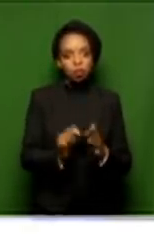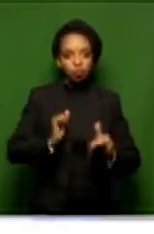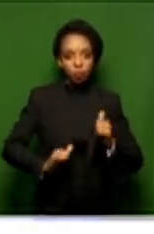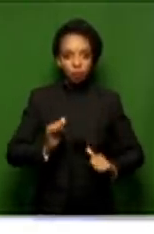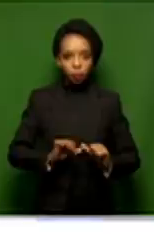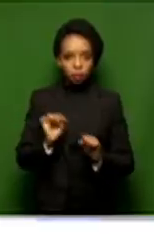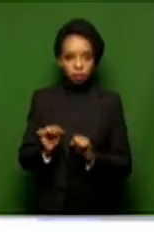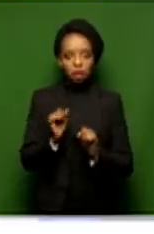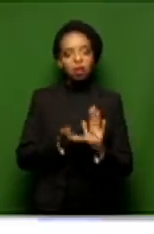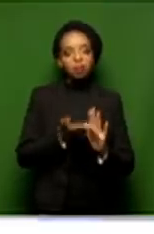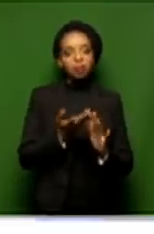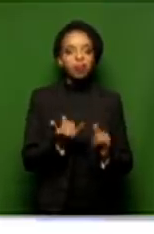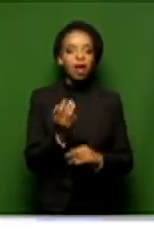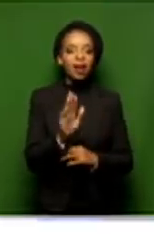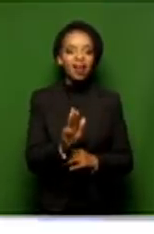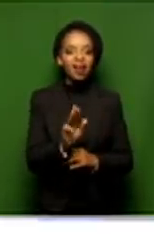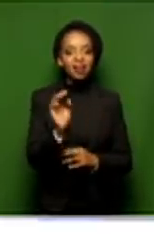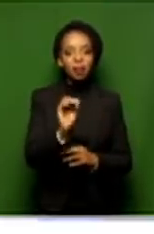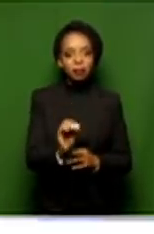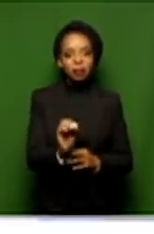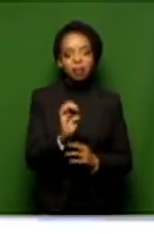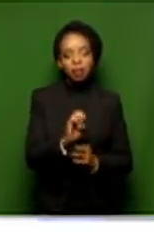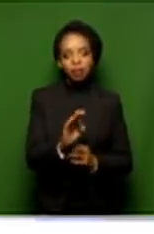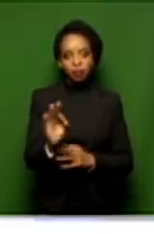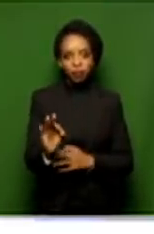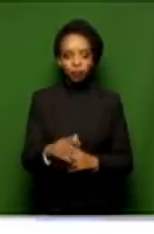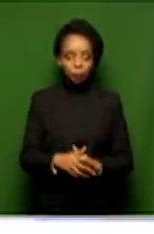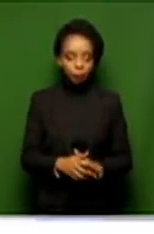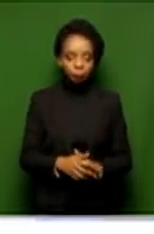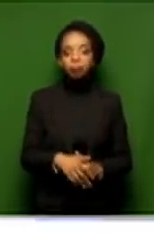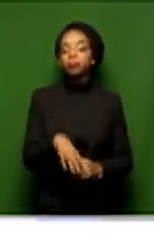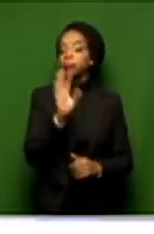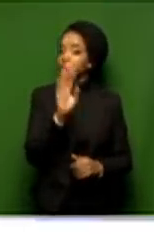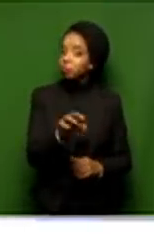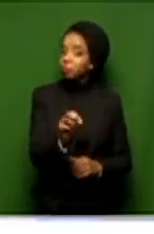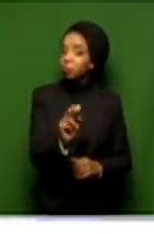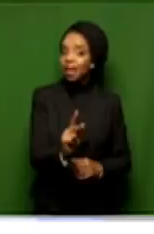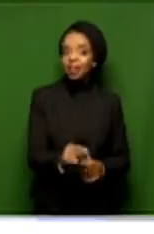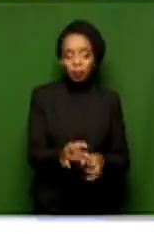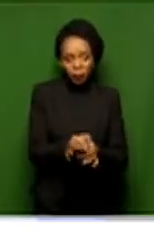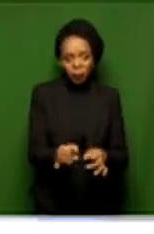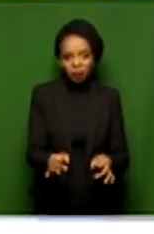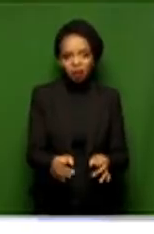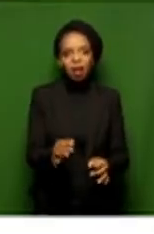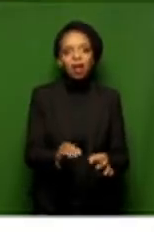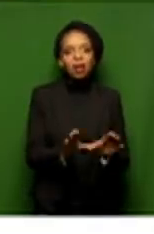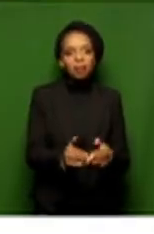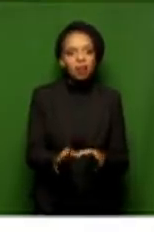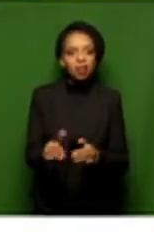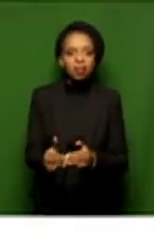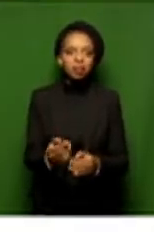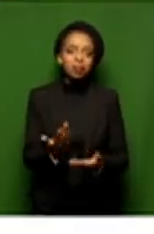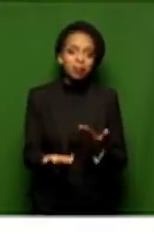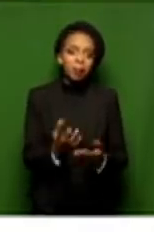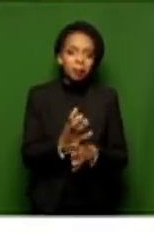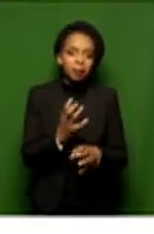performance. And then, of course, the smaller parties. And I would imagine that you'd have slightly more difficulty in predicting